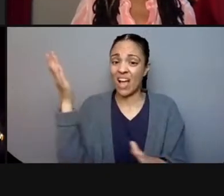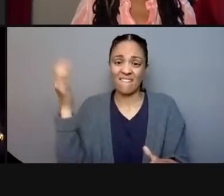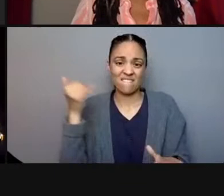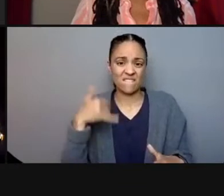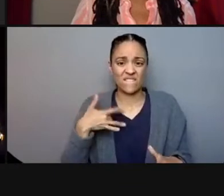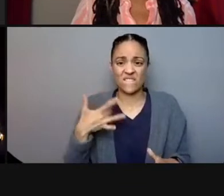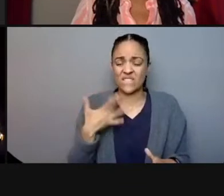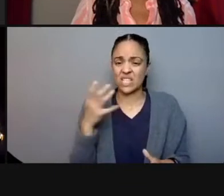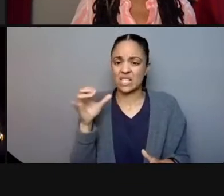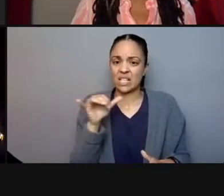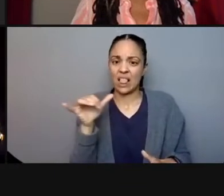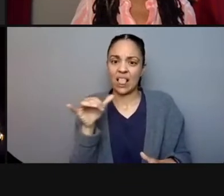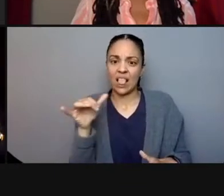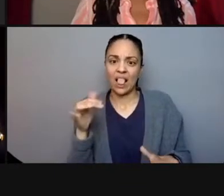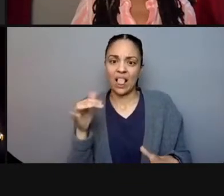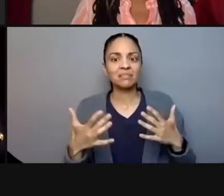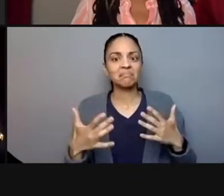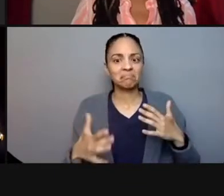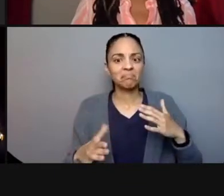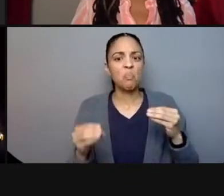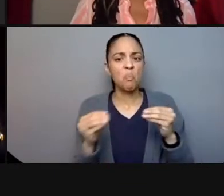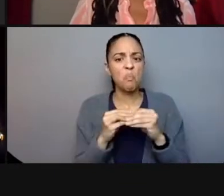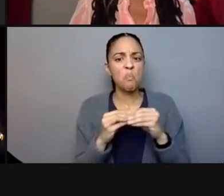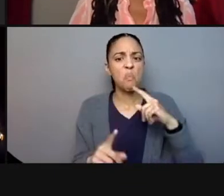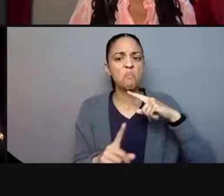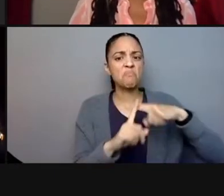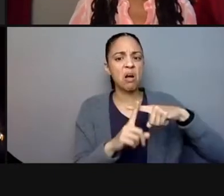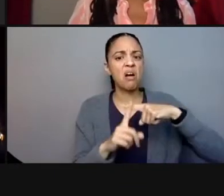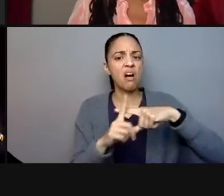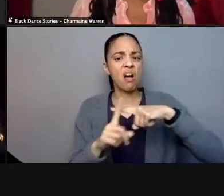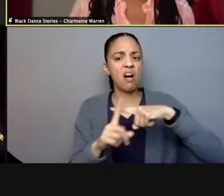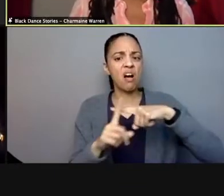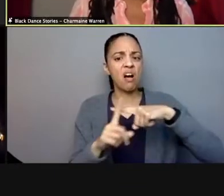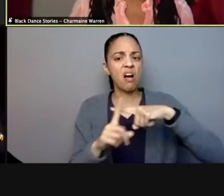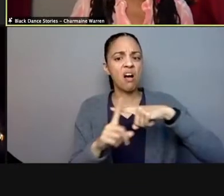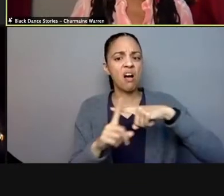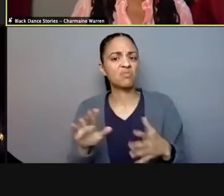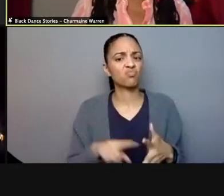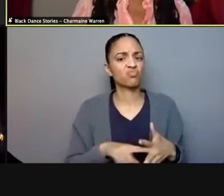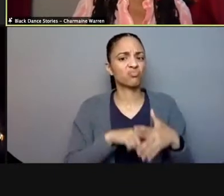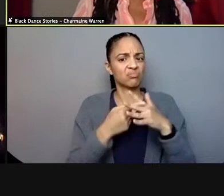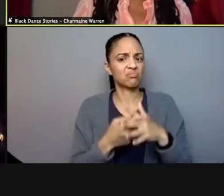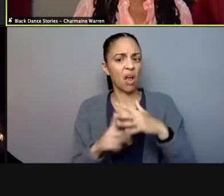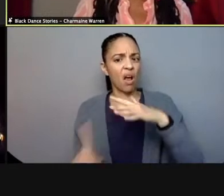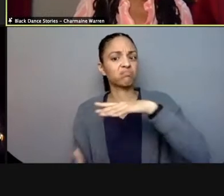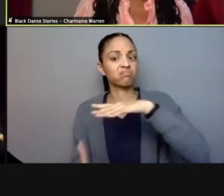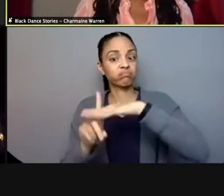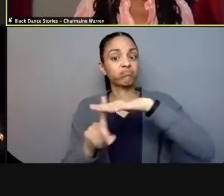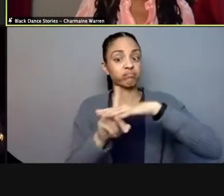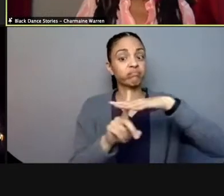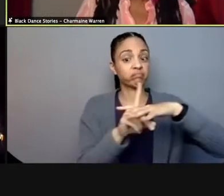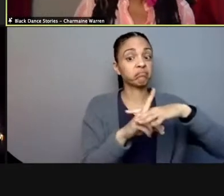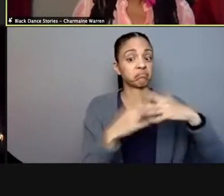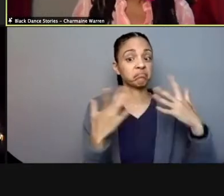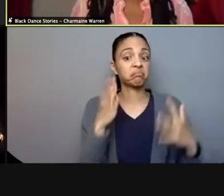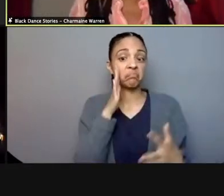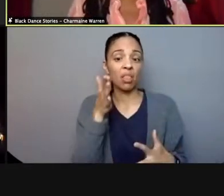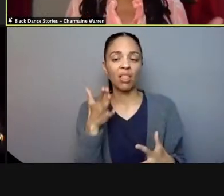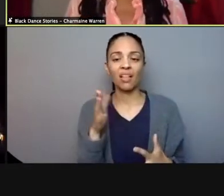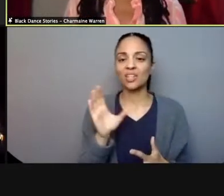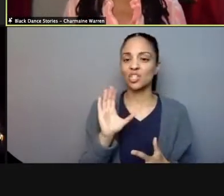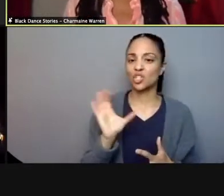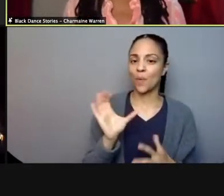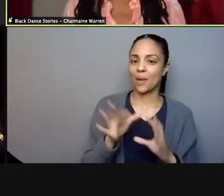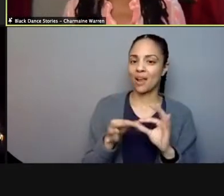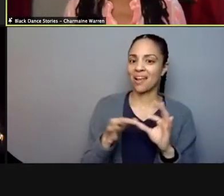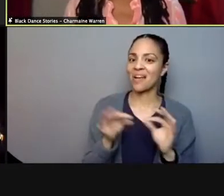I'll probably be doing something silly and creative. We'll be on the lookout for sure. Oh my gosh. So I'm gonna pass